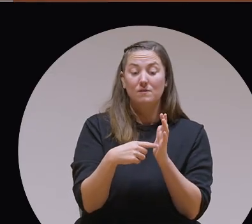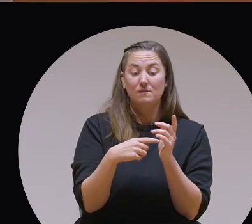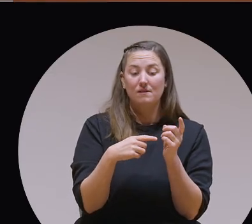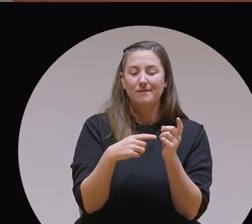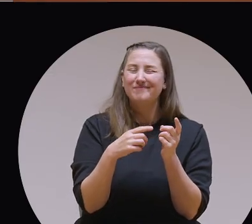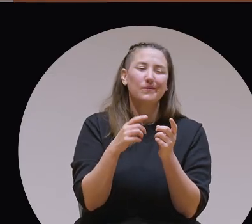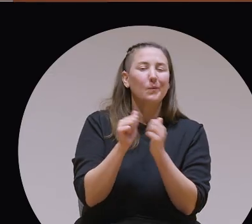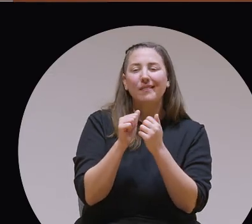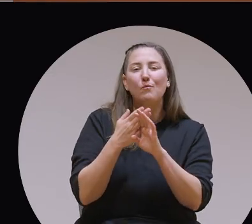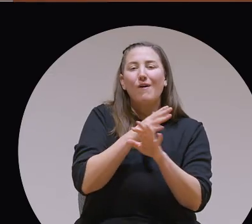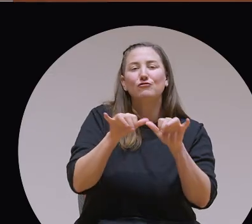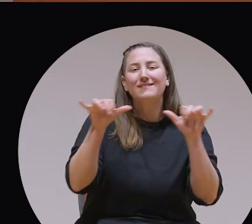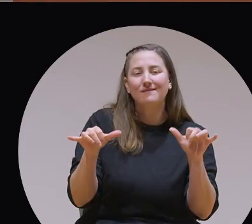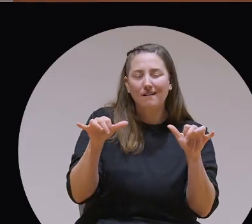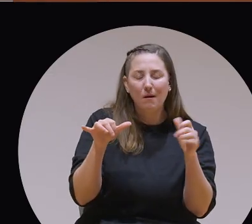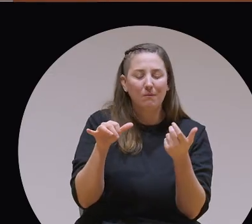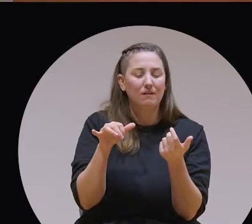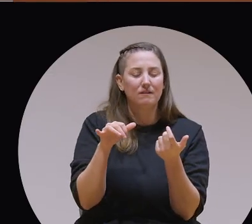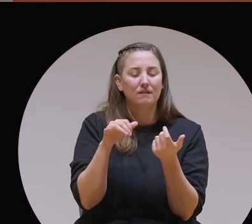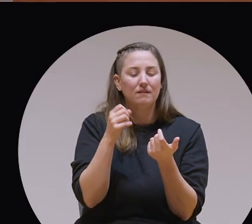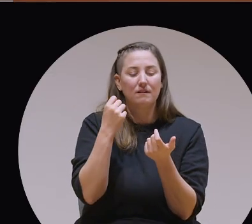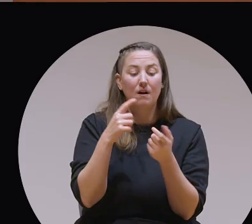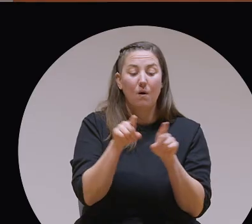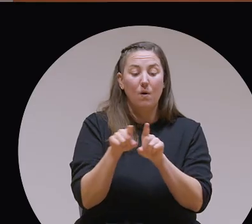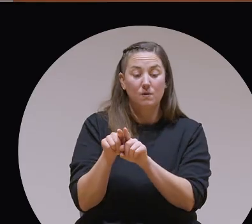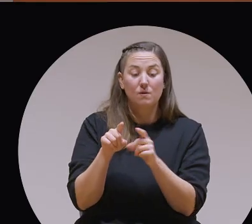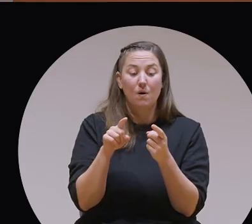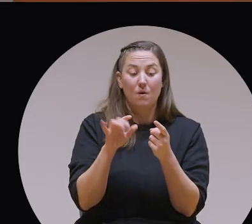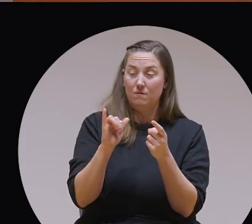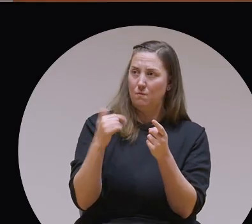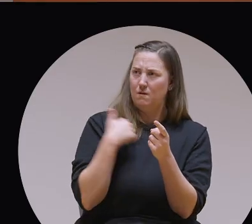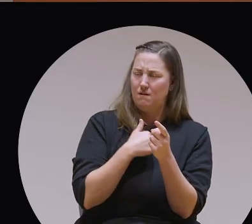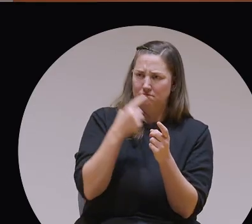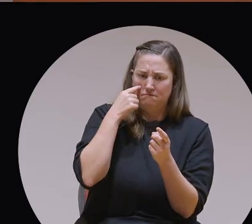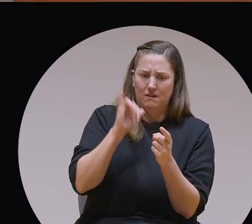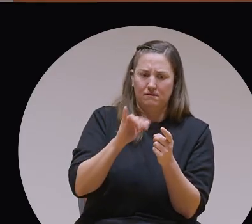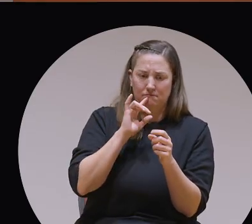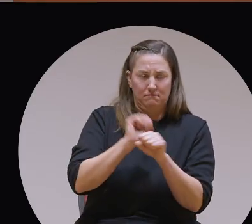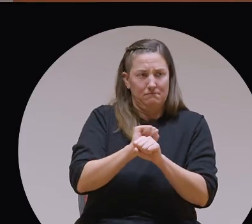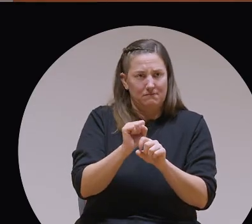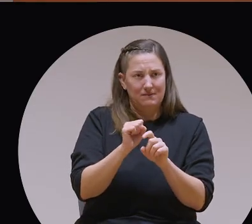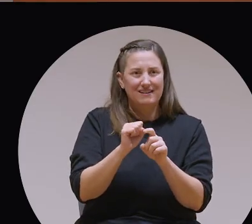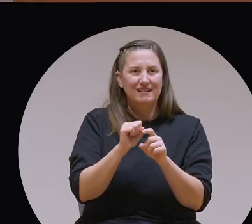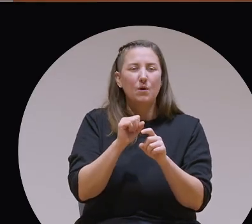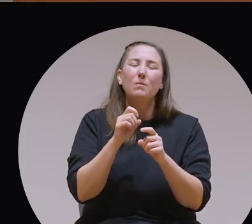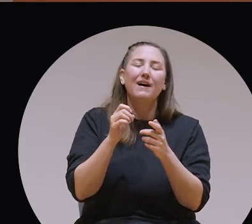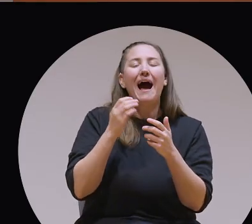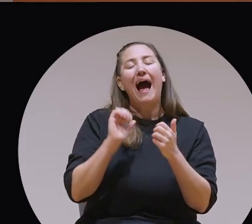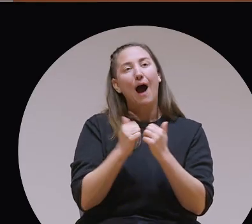a prior system and are no longer regarded as being in any way